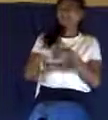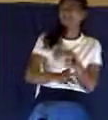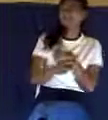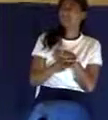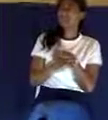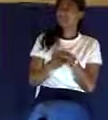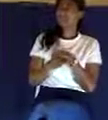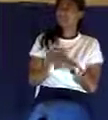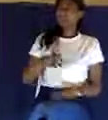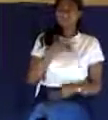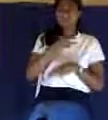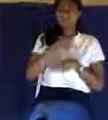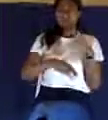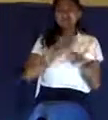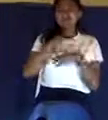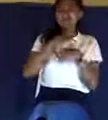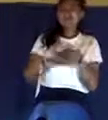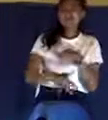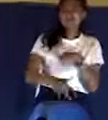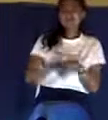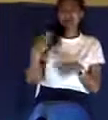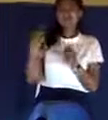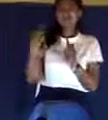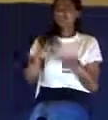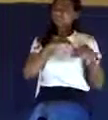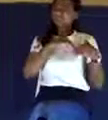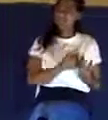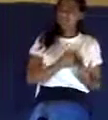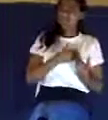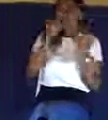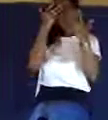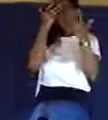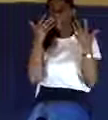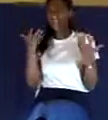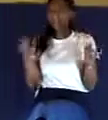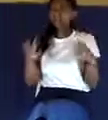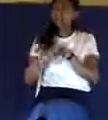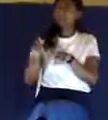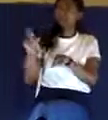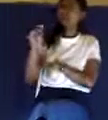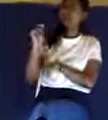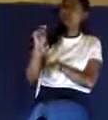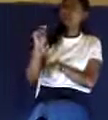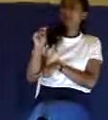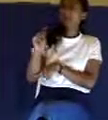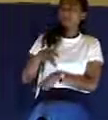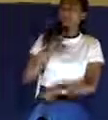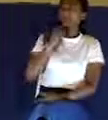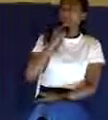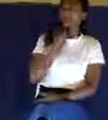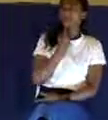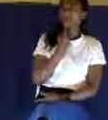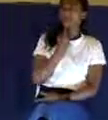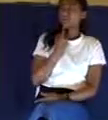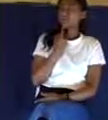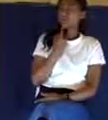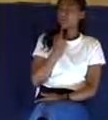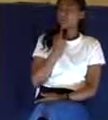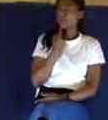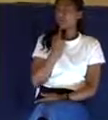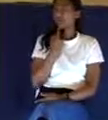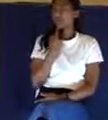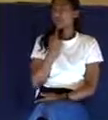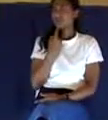world. They've been through so many burdens and sorrows. And like Naomi, they feel a bitterness because